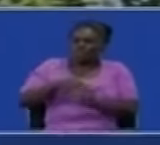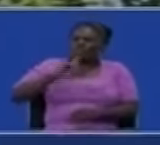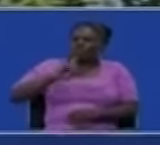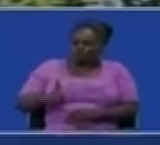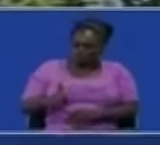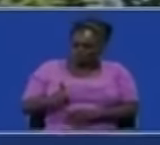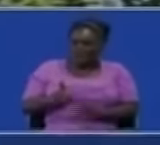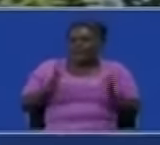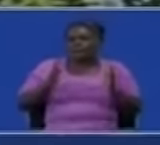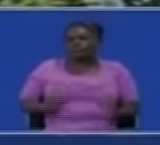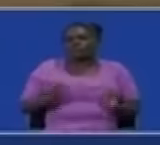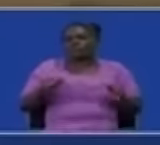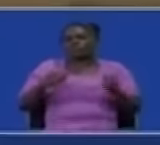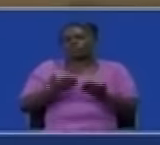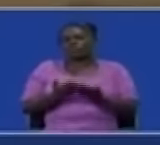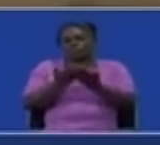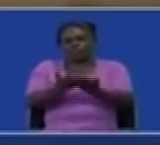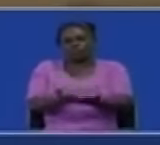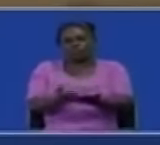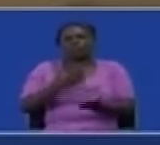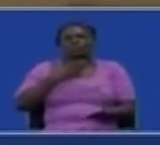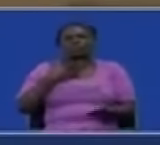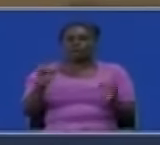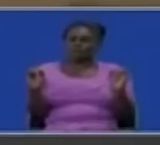orders that such a thing can be done. Hatutaki